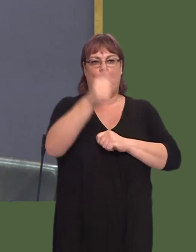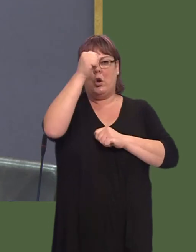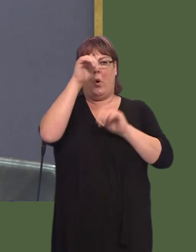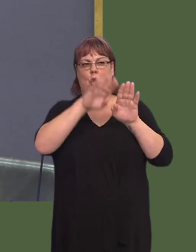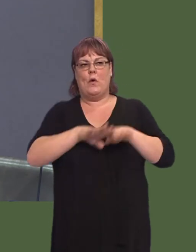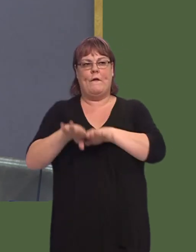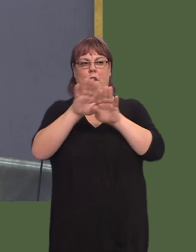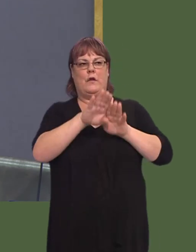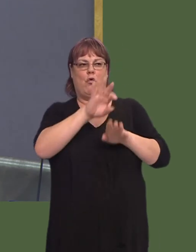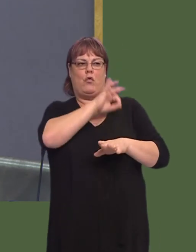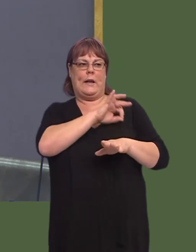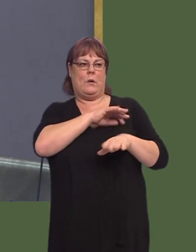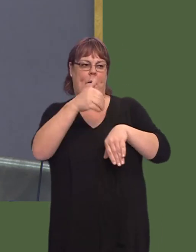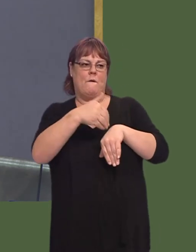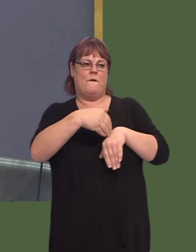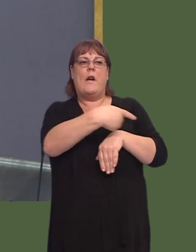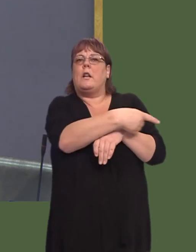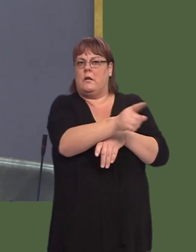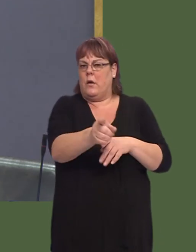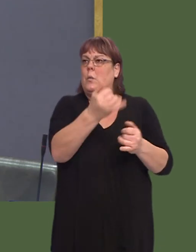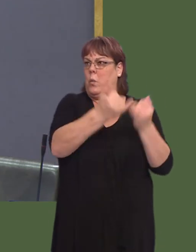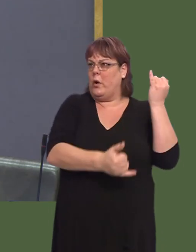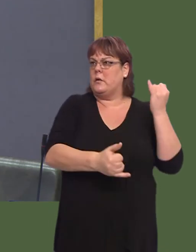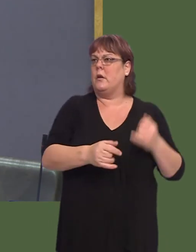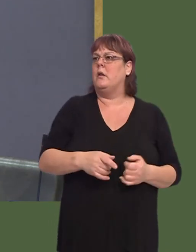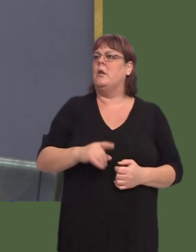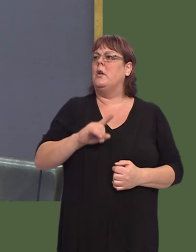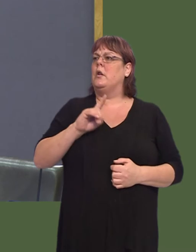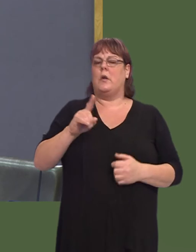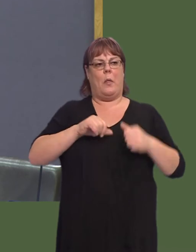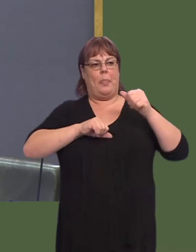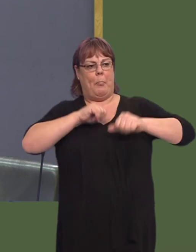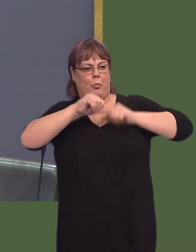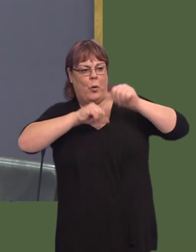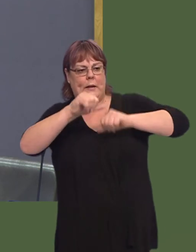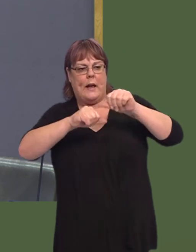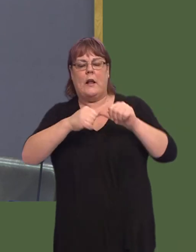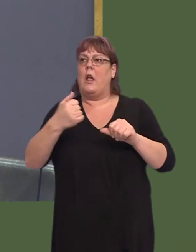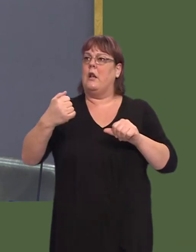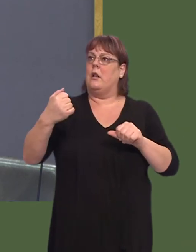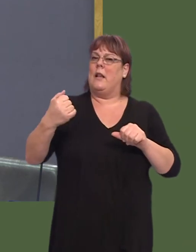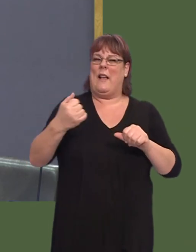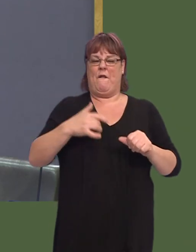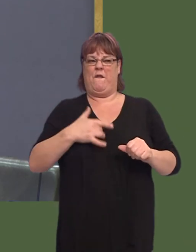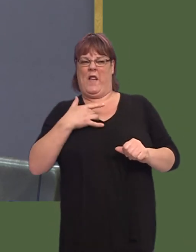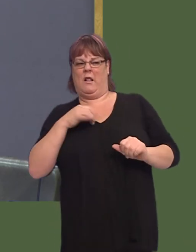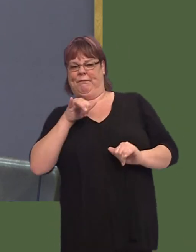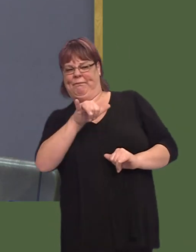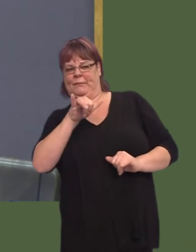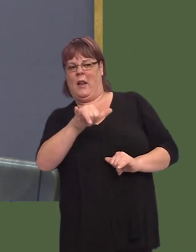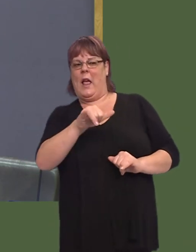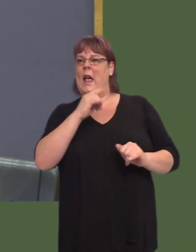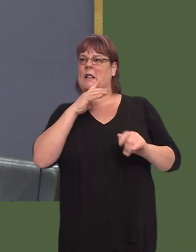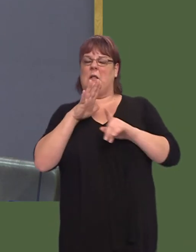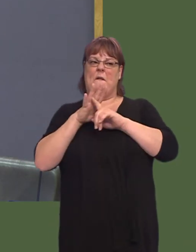impact negatively on the lives of the most vulnerable people across our nation. So the operation of a process that seems designed to purposely push people